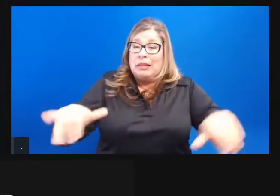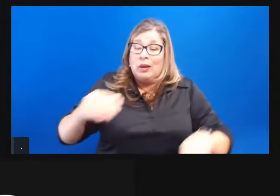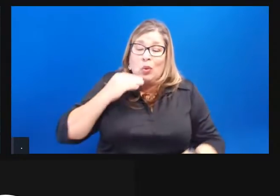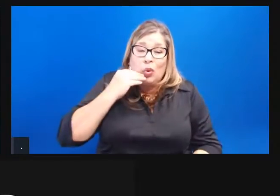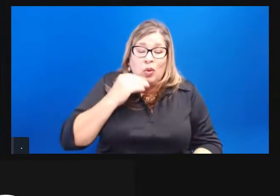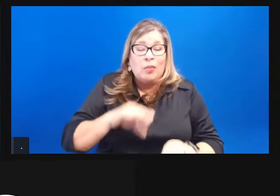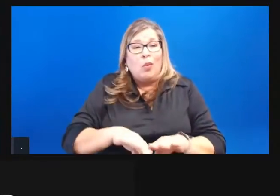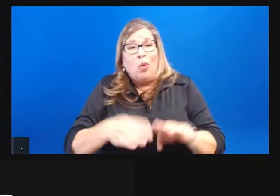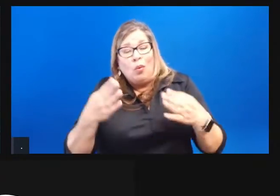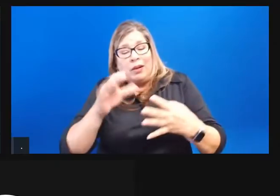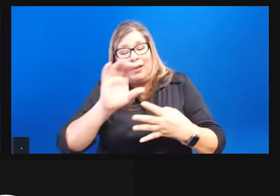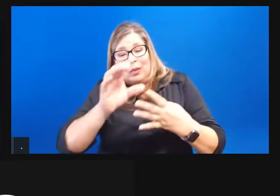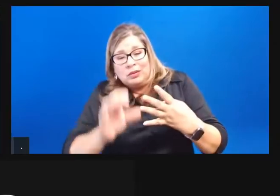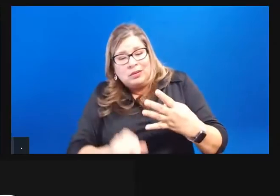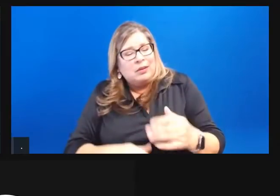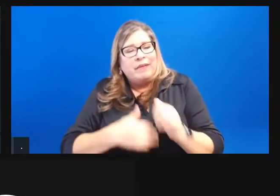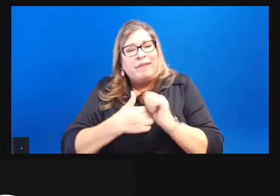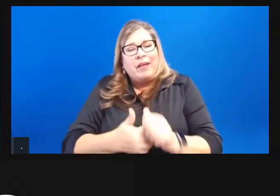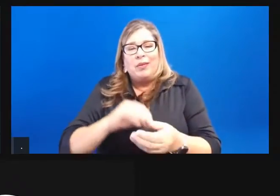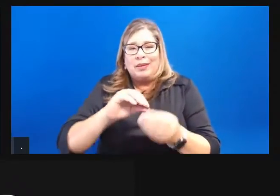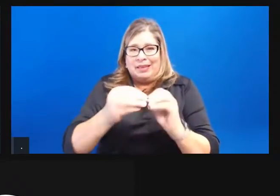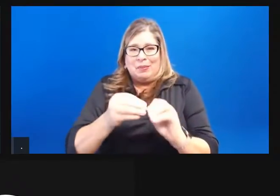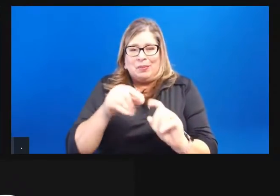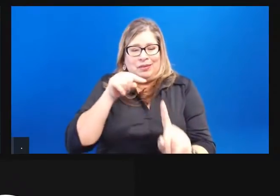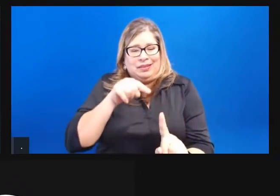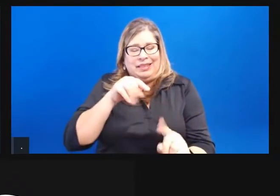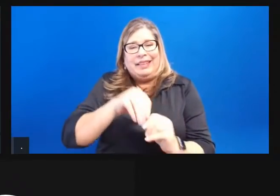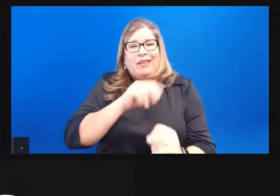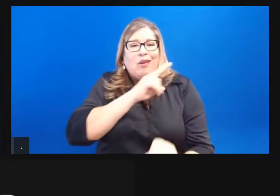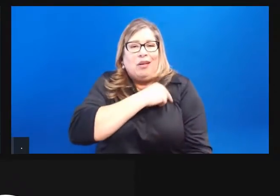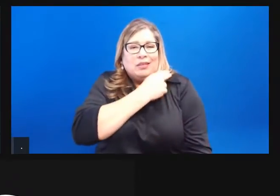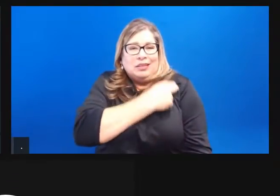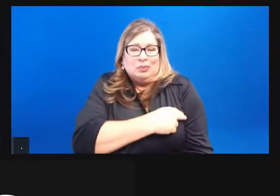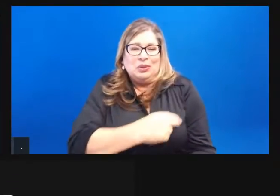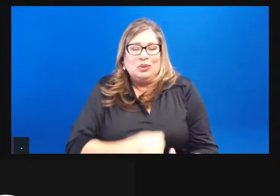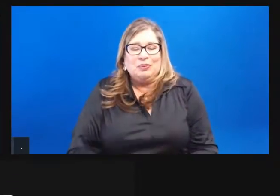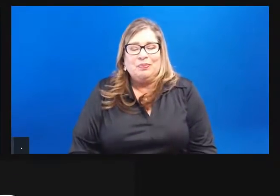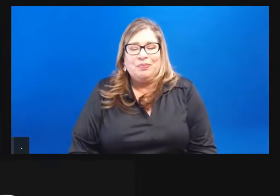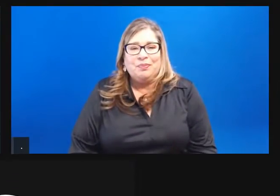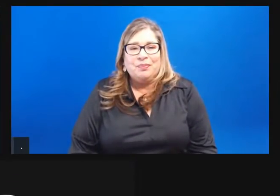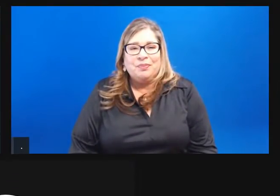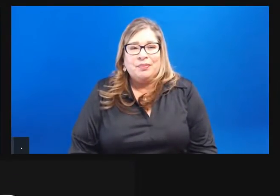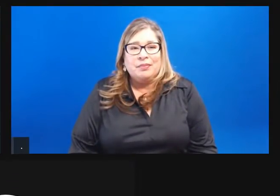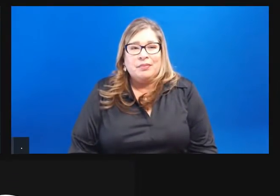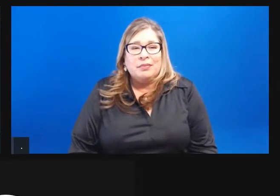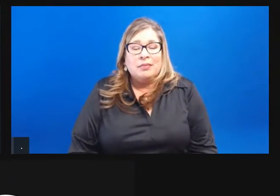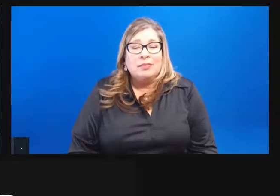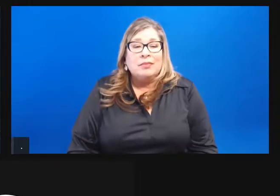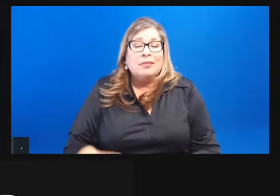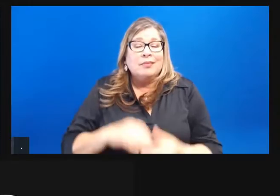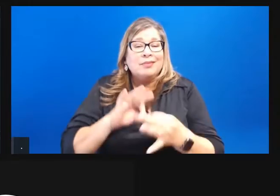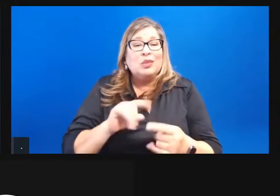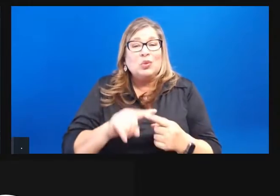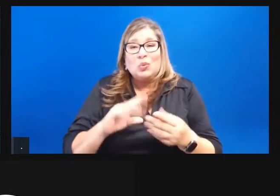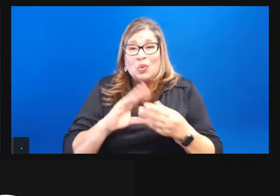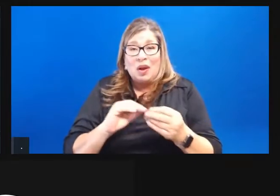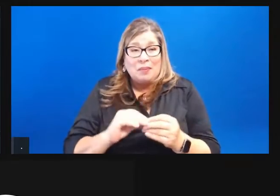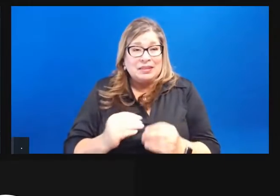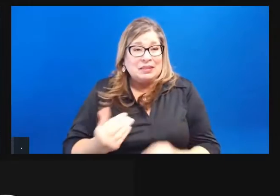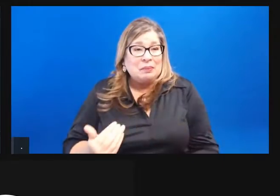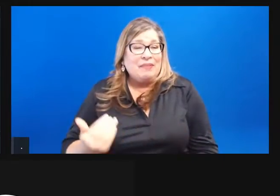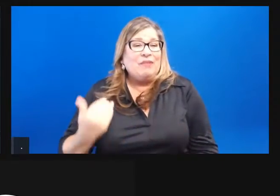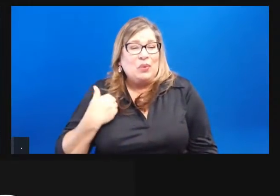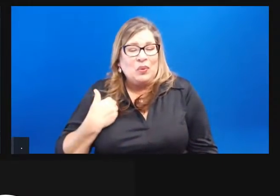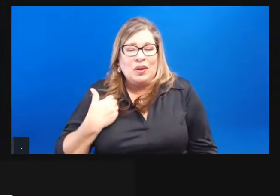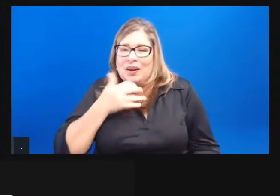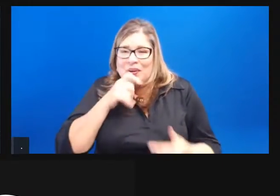is that leads to the time uh the timing of when it was lifted uh in terms of the comments that i made in the past without getting